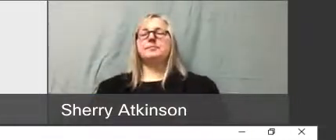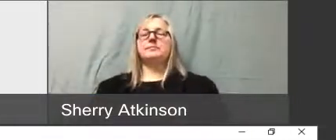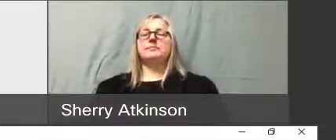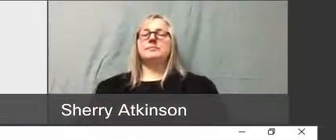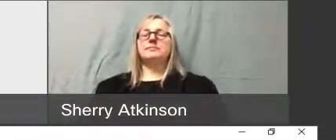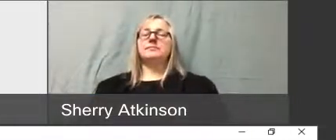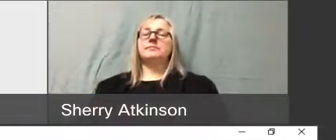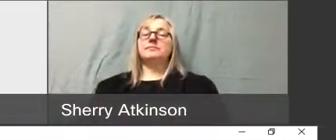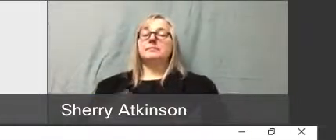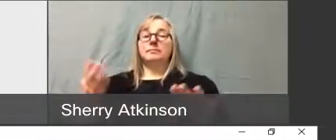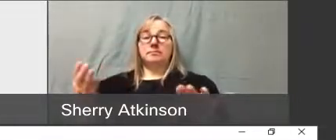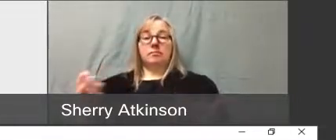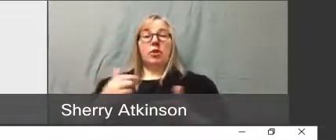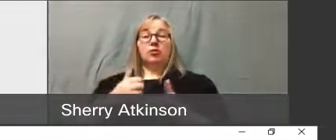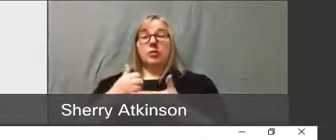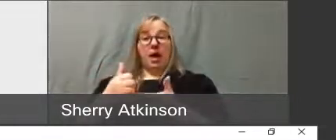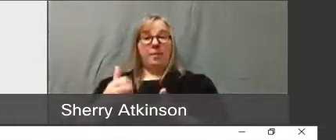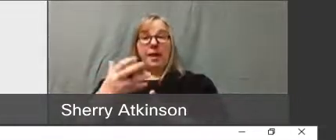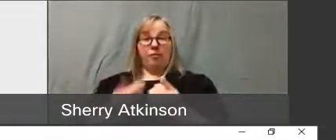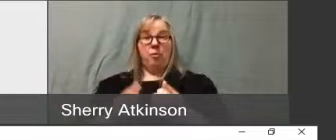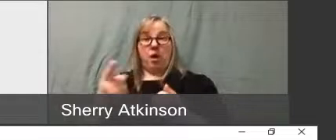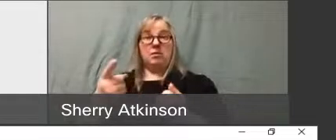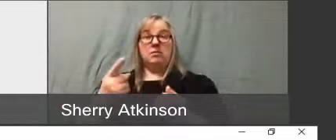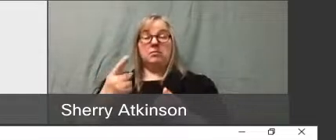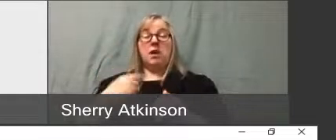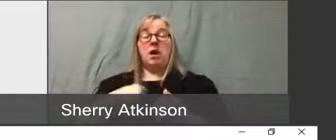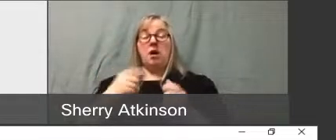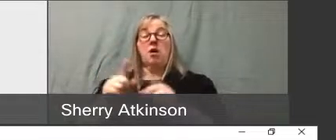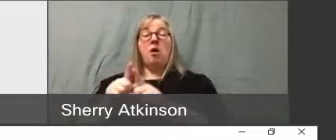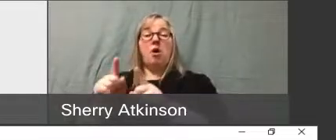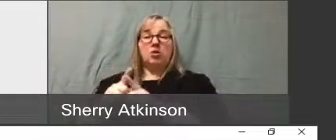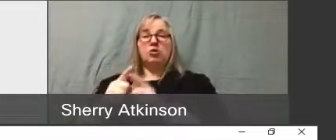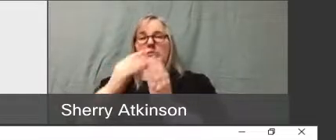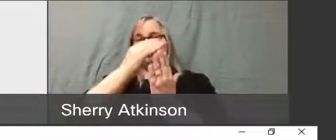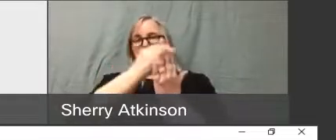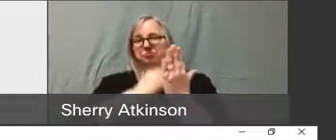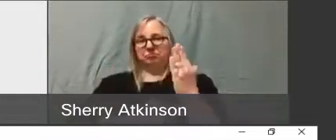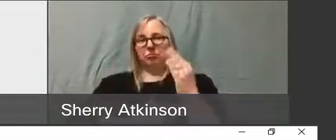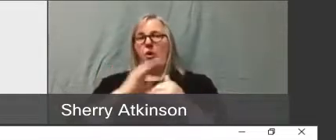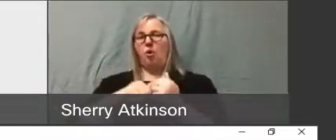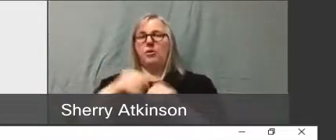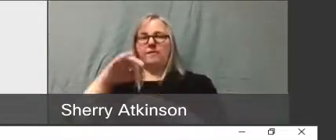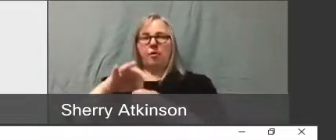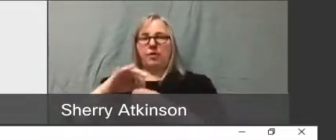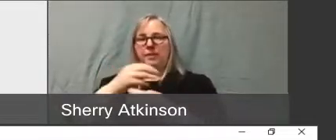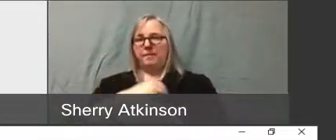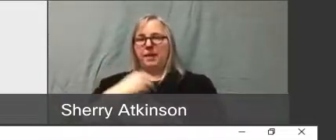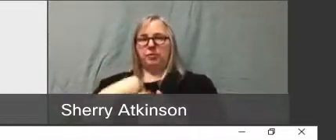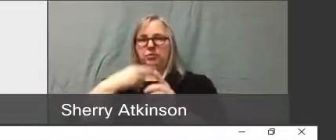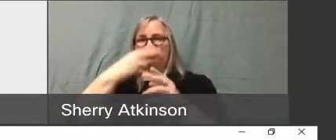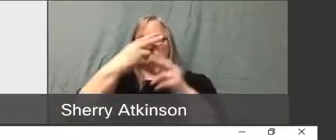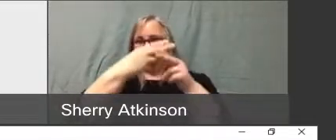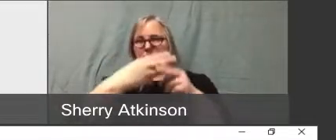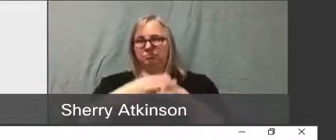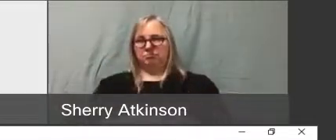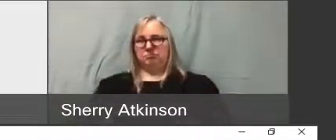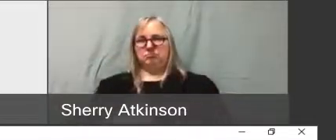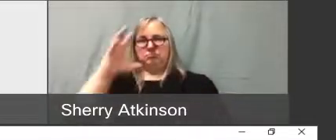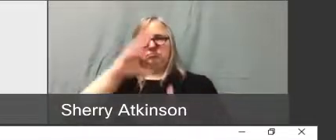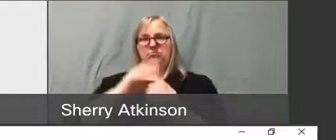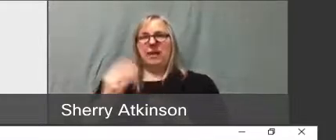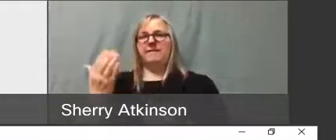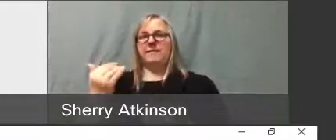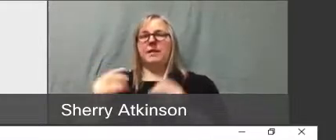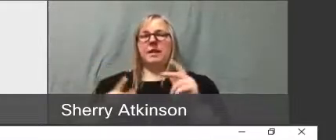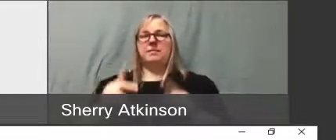to help everybody, I also list all the voting members. We currently have 15 voting members there.